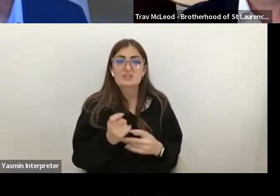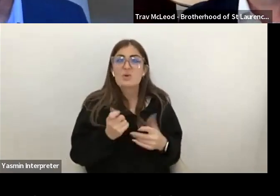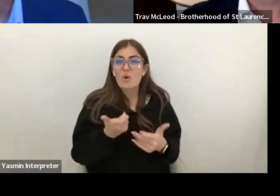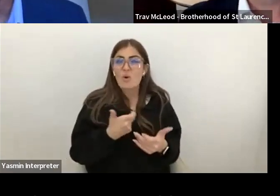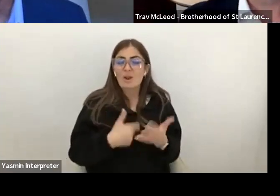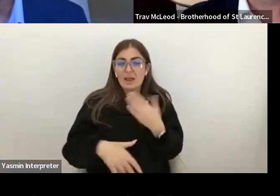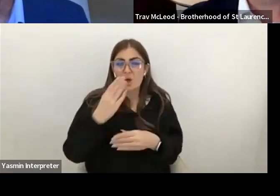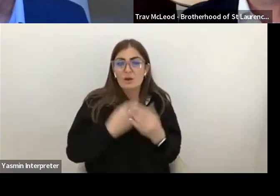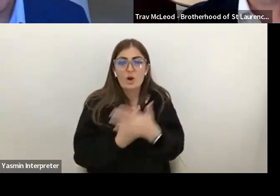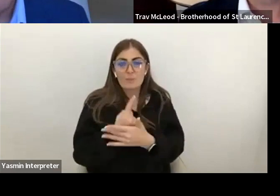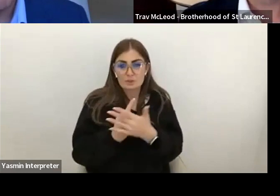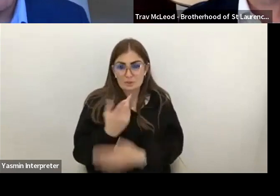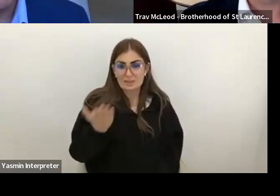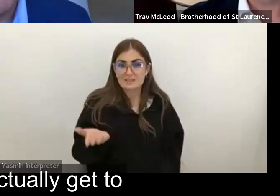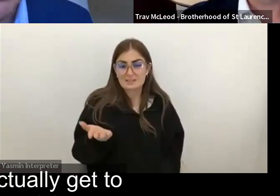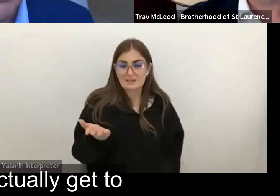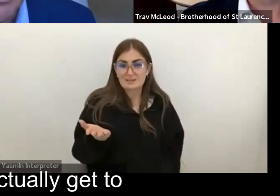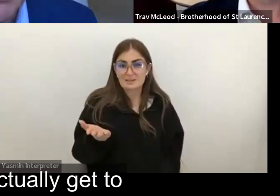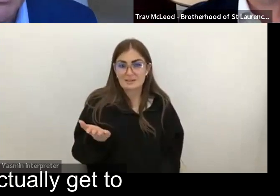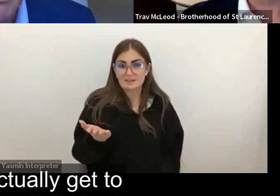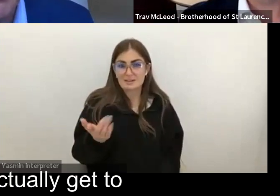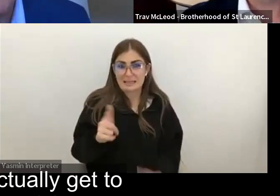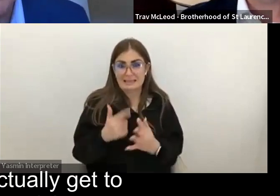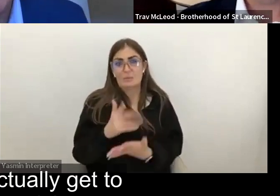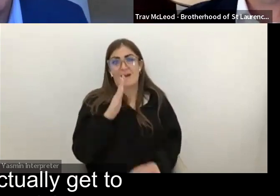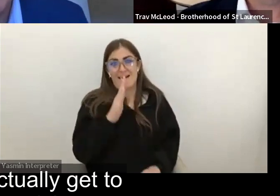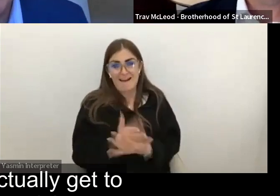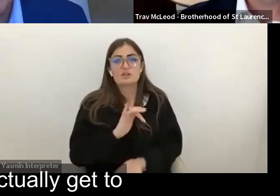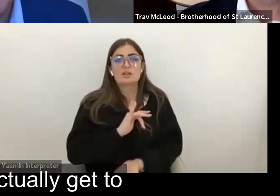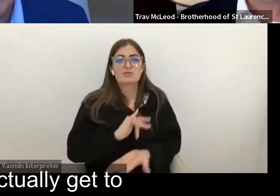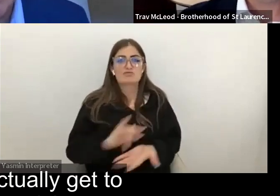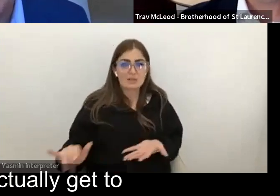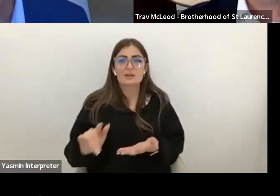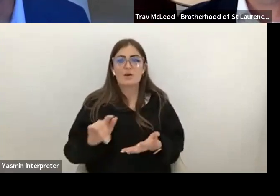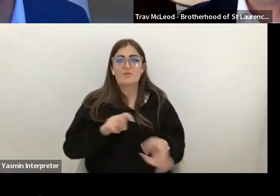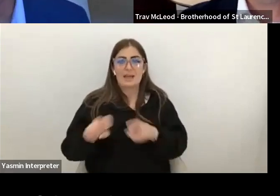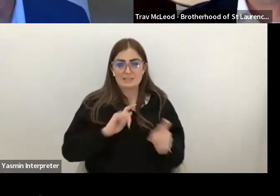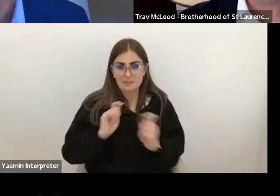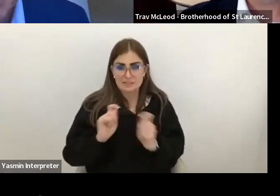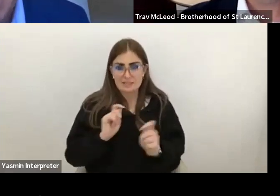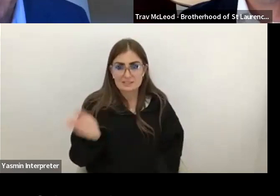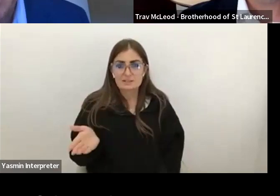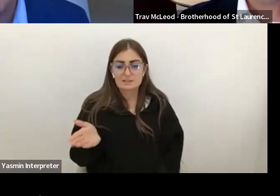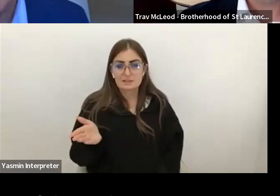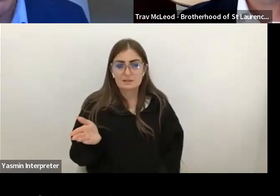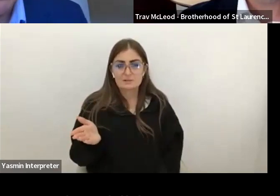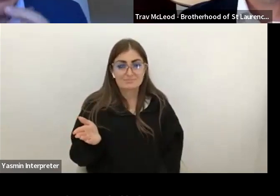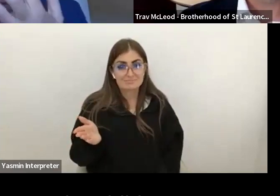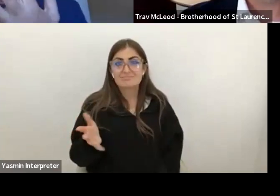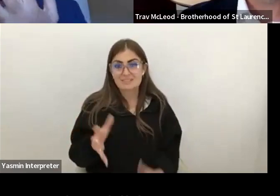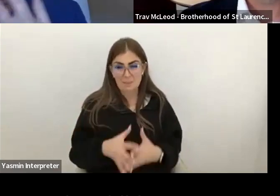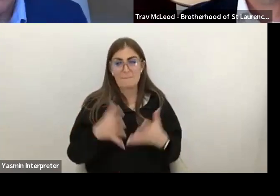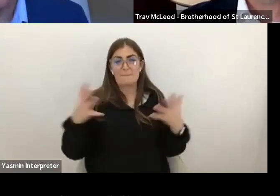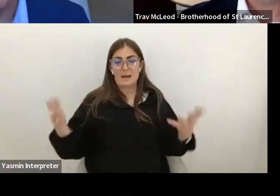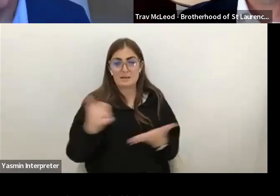learning opportunities if we were actually get rid of the activity test. And that's a powerful number. It's